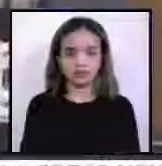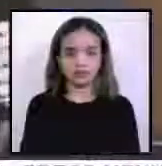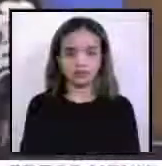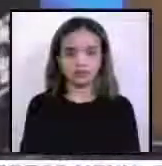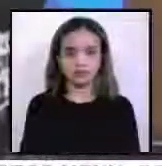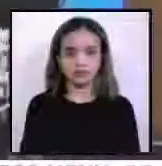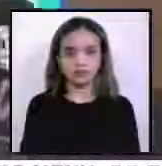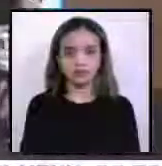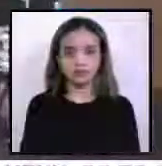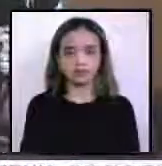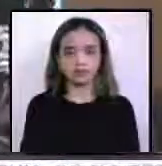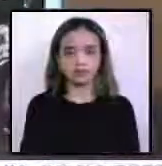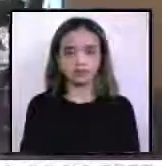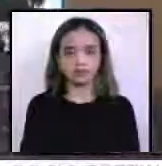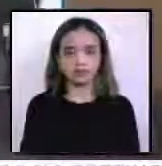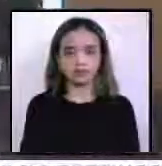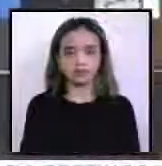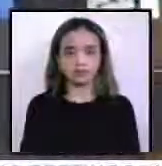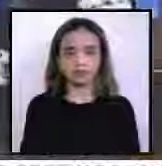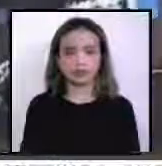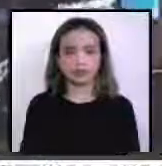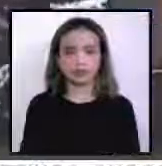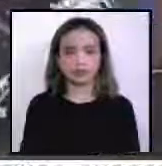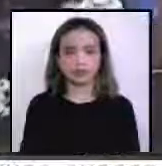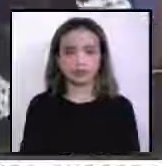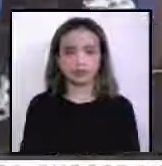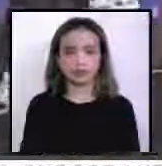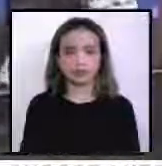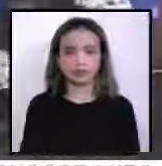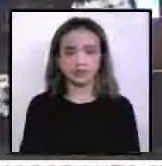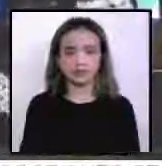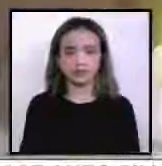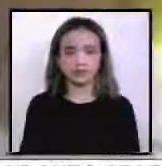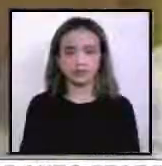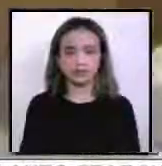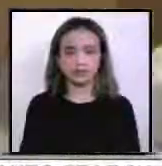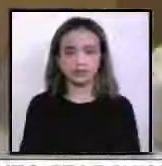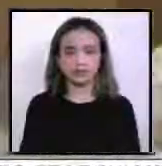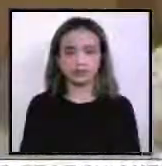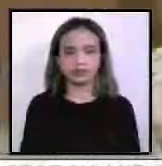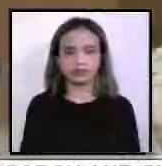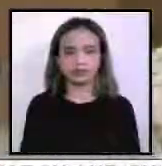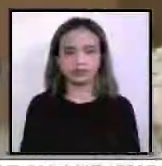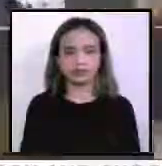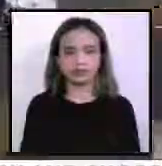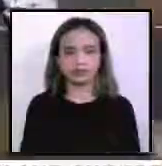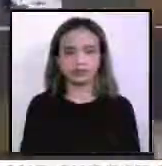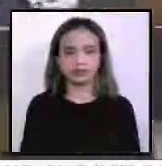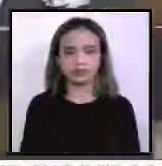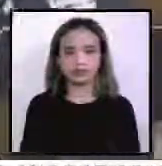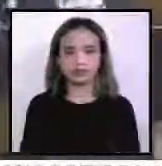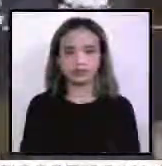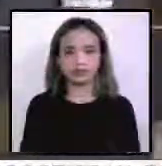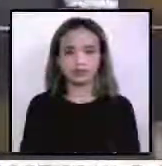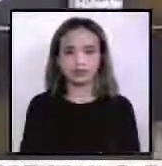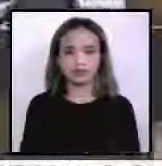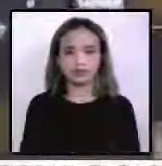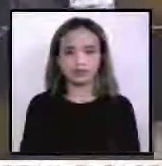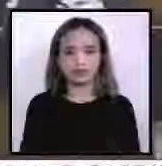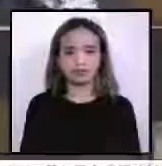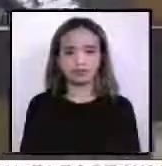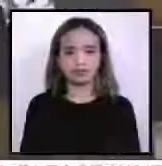Woman. Un velo, cara a cara. Y no me ronque, baby, dispara. Que ya yo me puse el chaleco